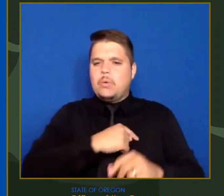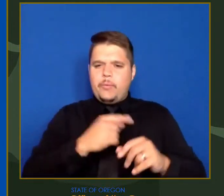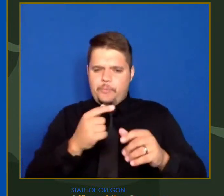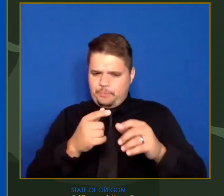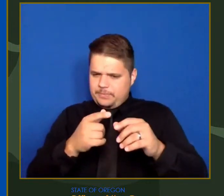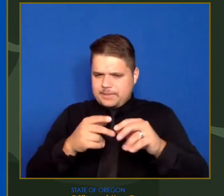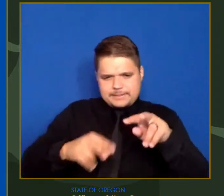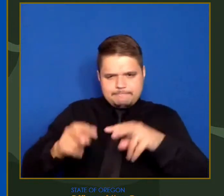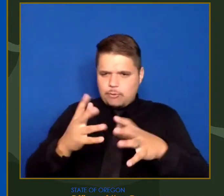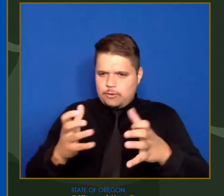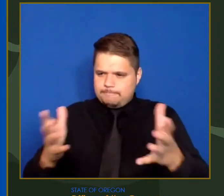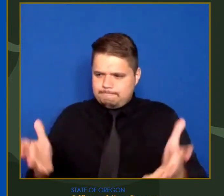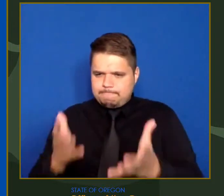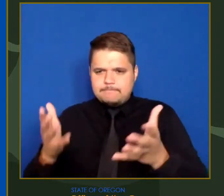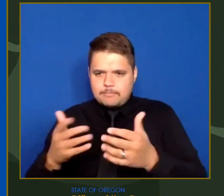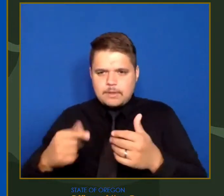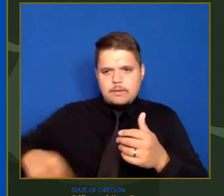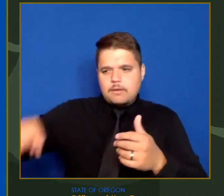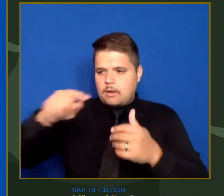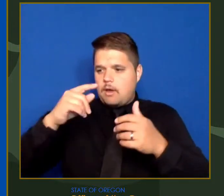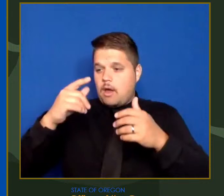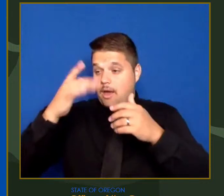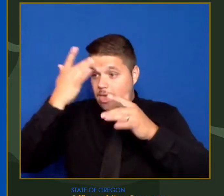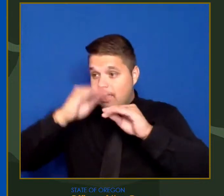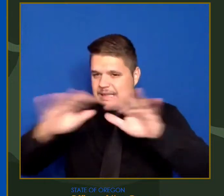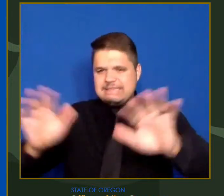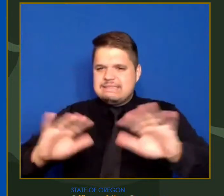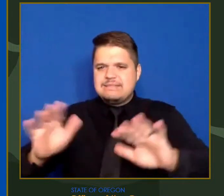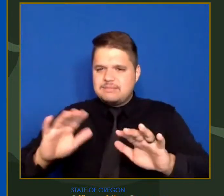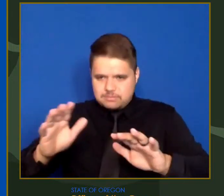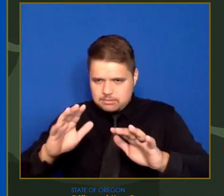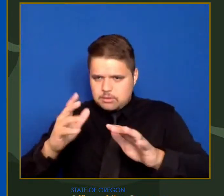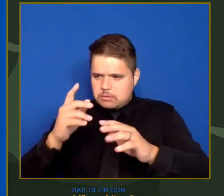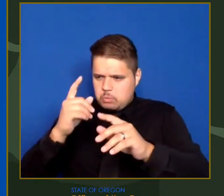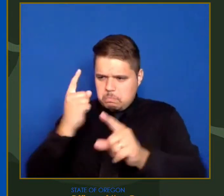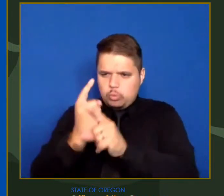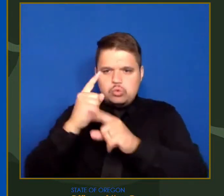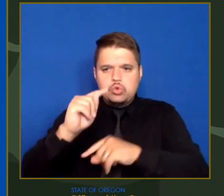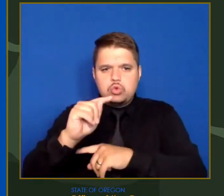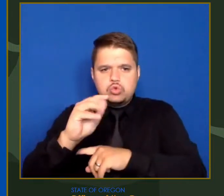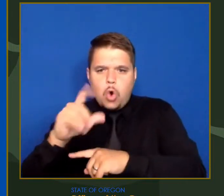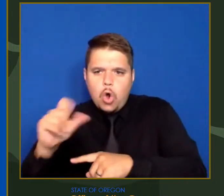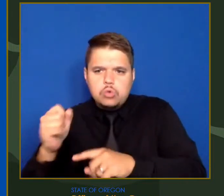that they think best. And I think that's the system we move back to at that stage.